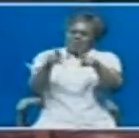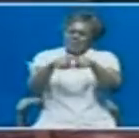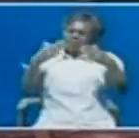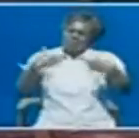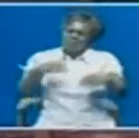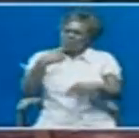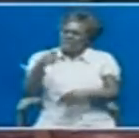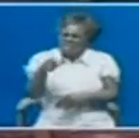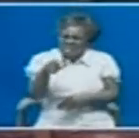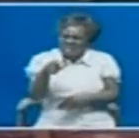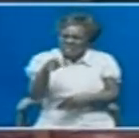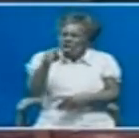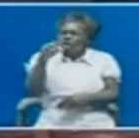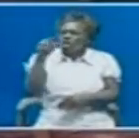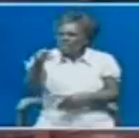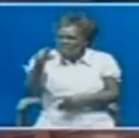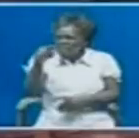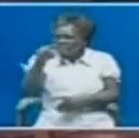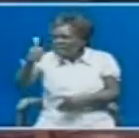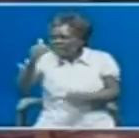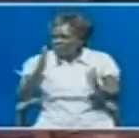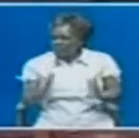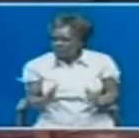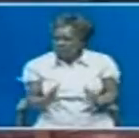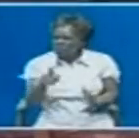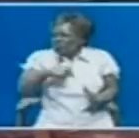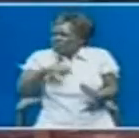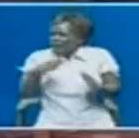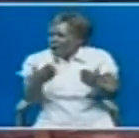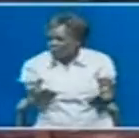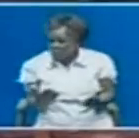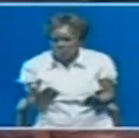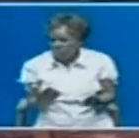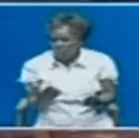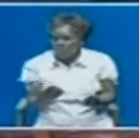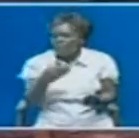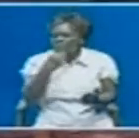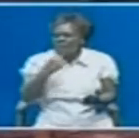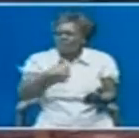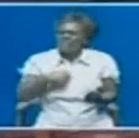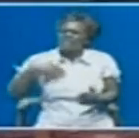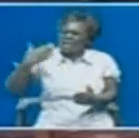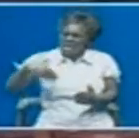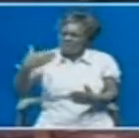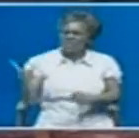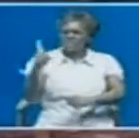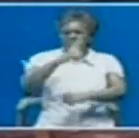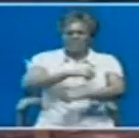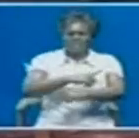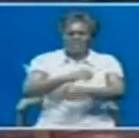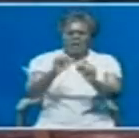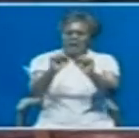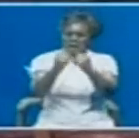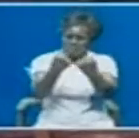isn't that so-and-so? Isn't that so-and-so? Yes. How would you feel? And this man feels it every day. It's painful. What happens